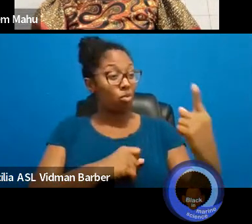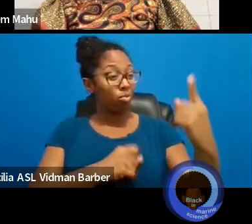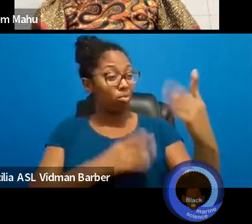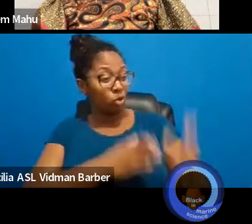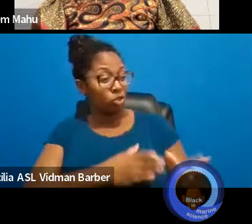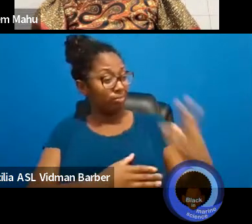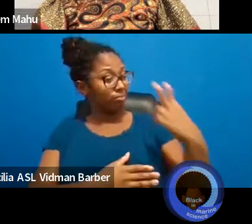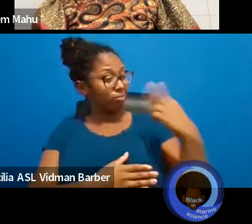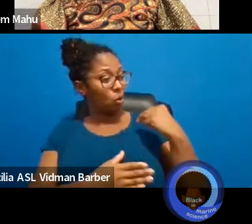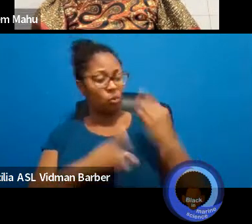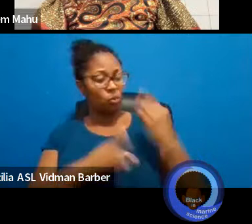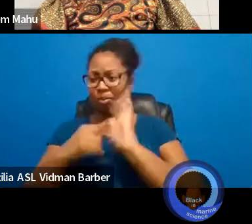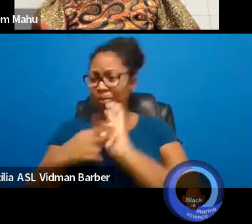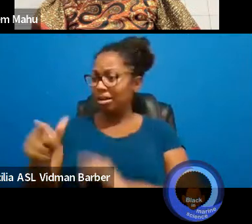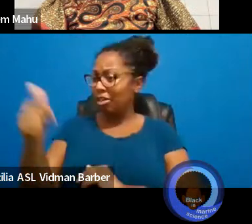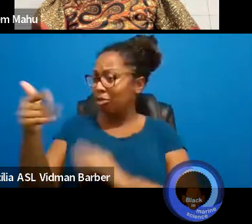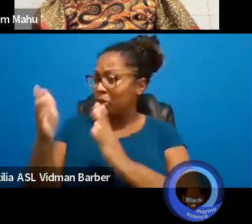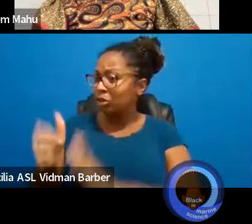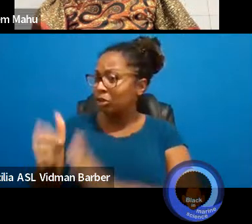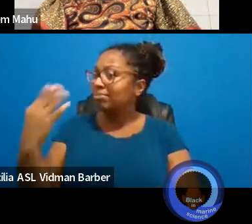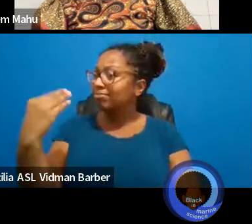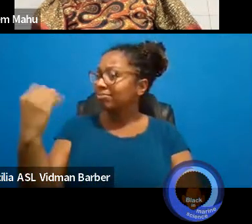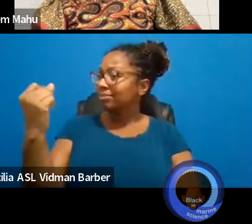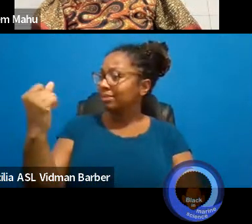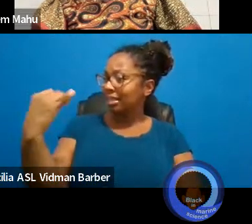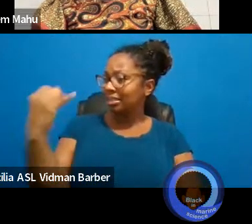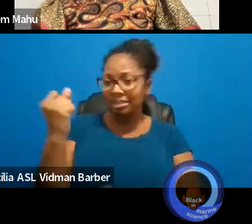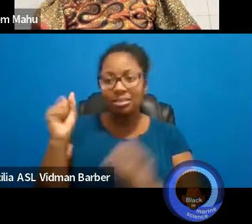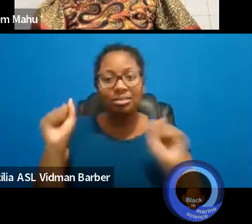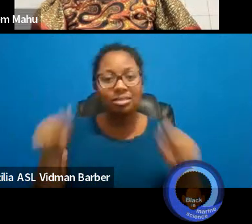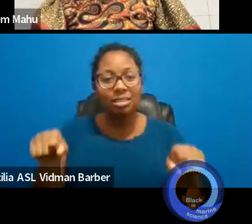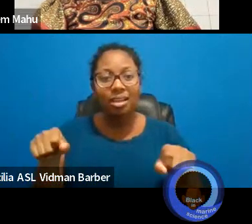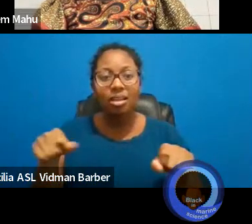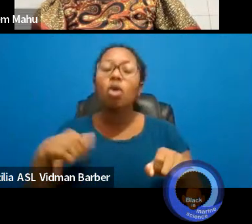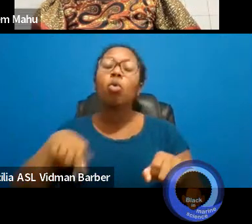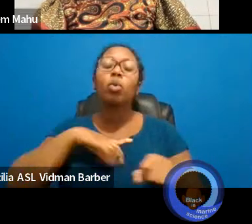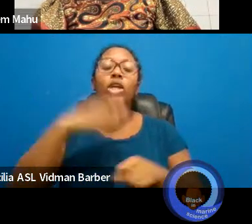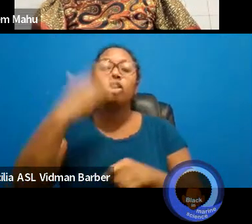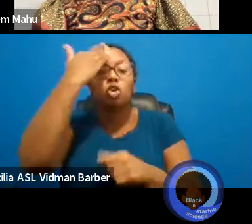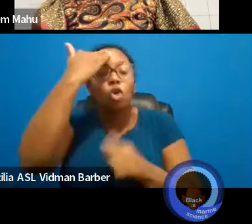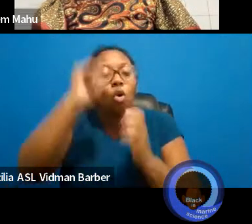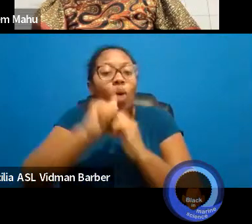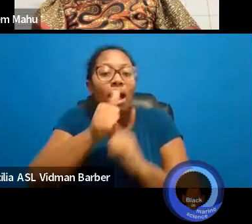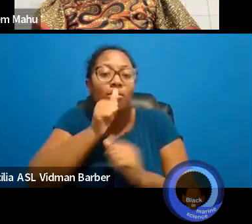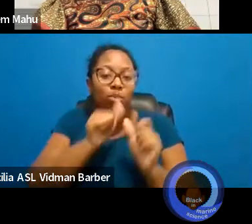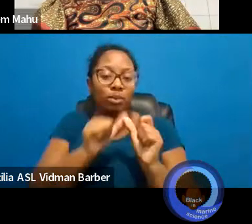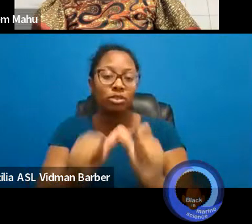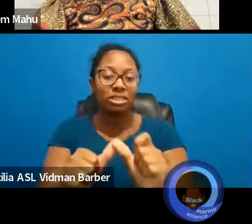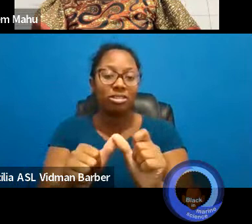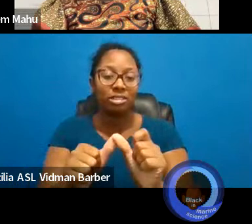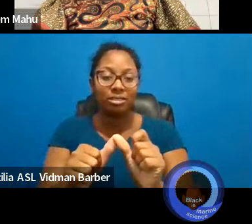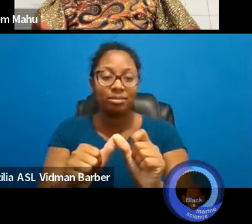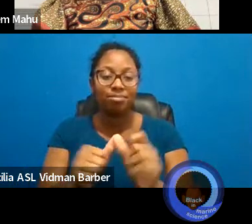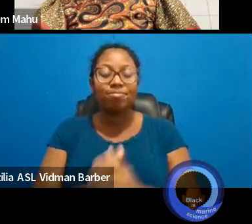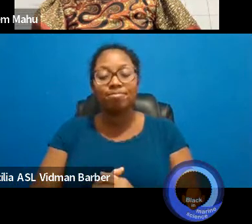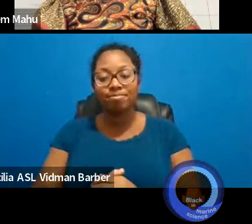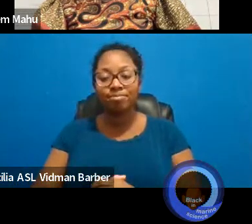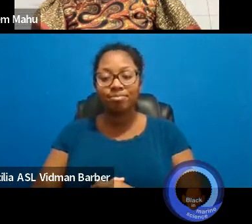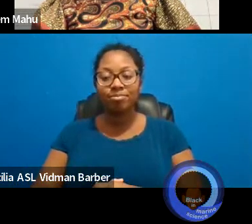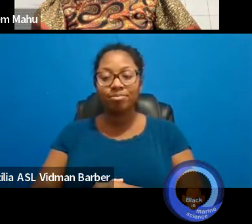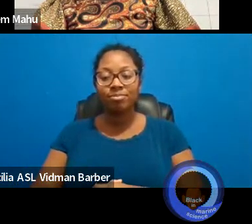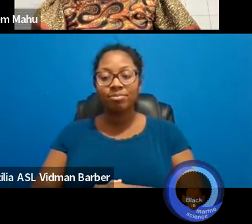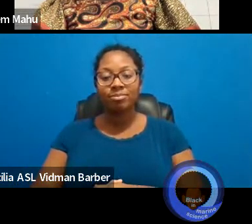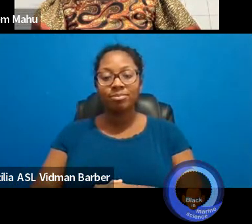open. So although they're challenging, we know how to be resilient. All right, I'm going to dive into more of a